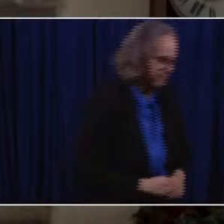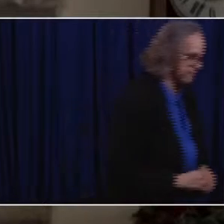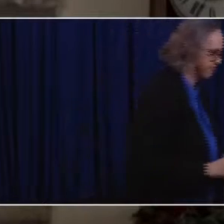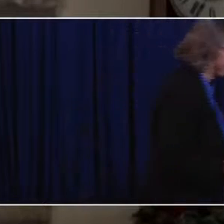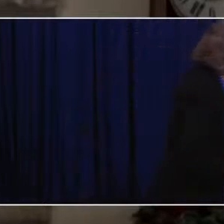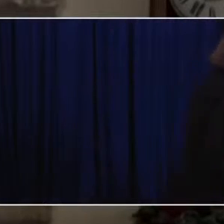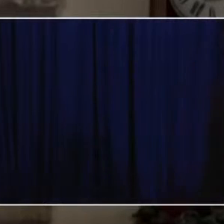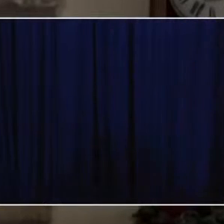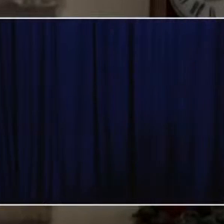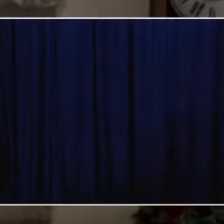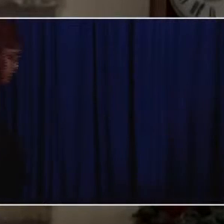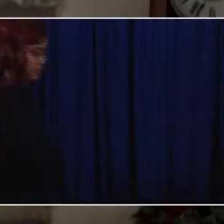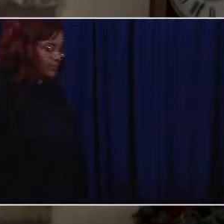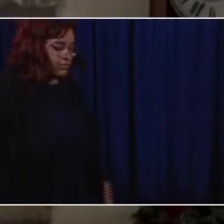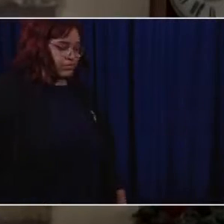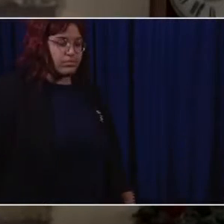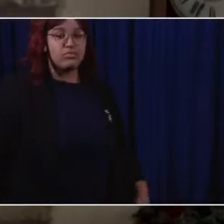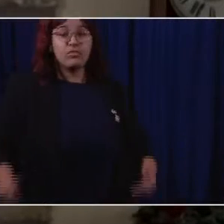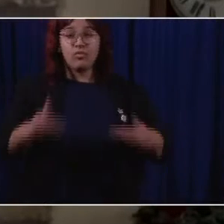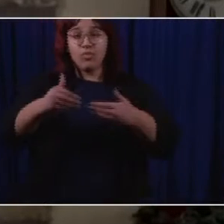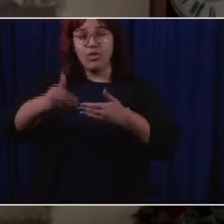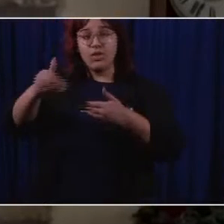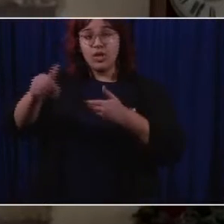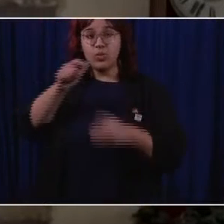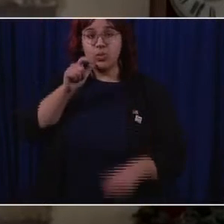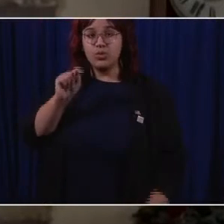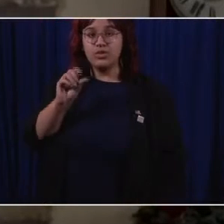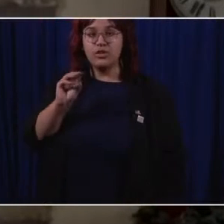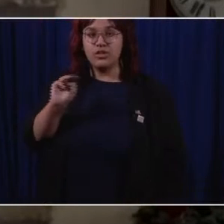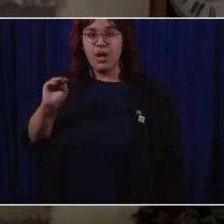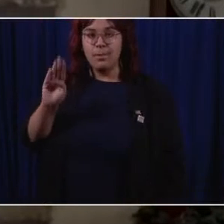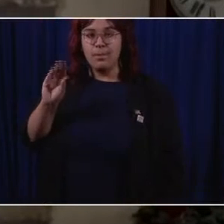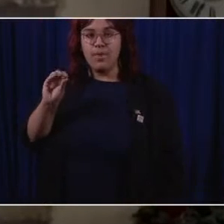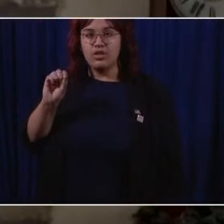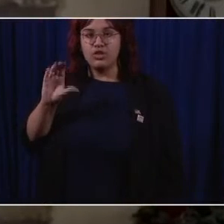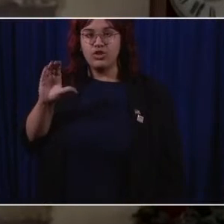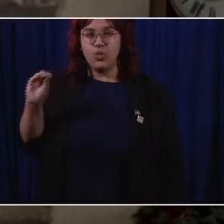Next question is from Tom Bosco at WSYX in Columbus.